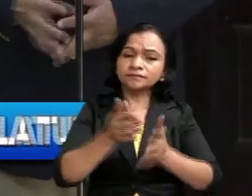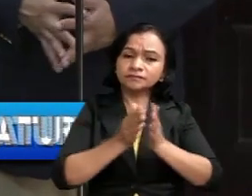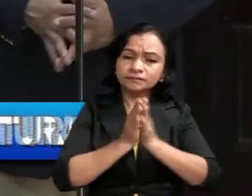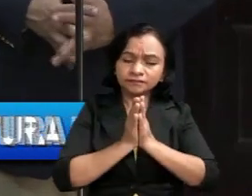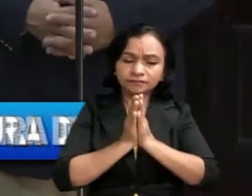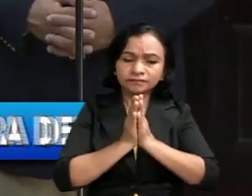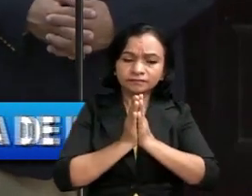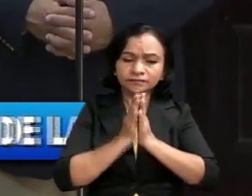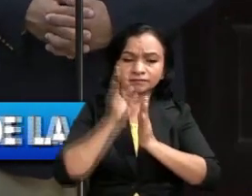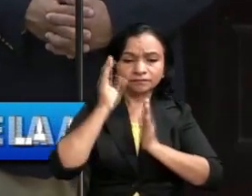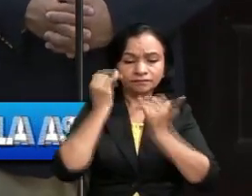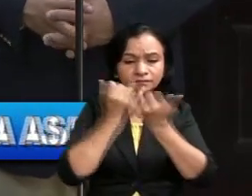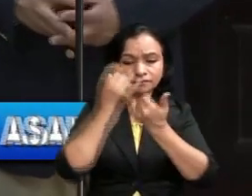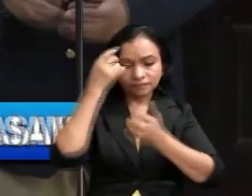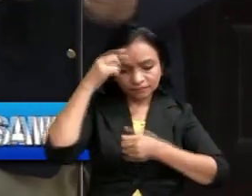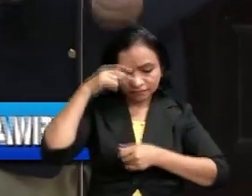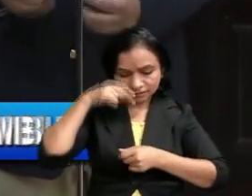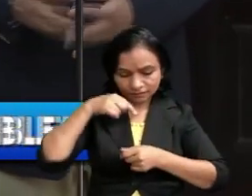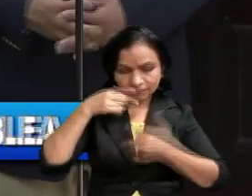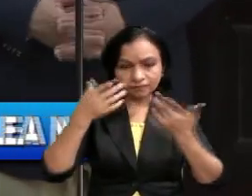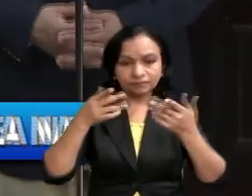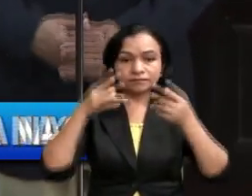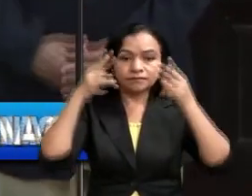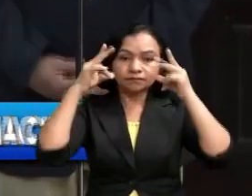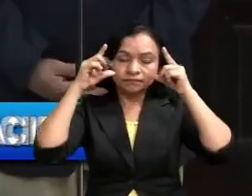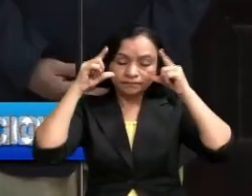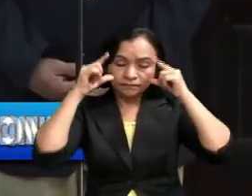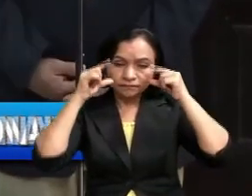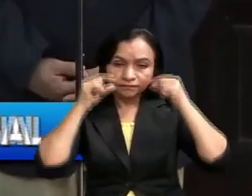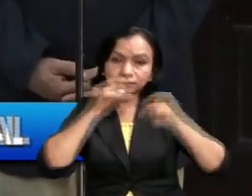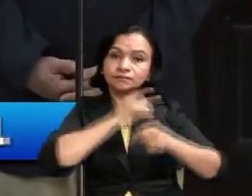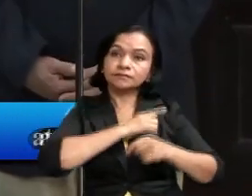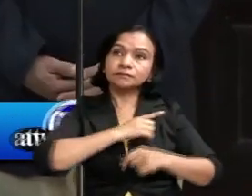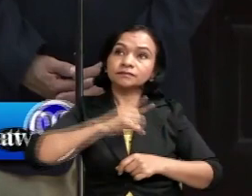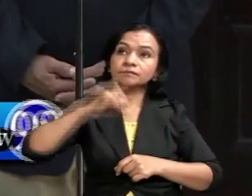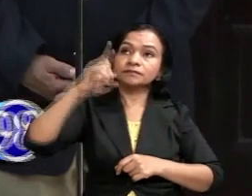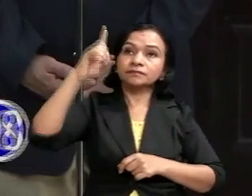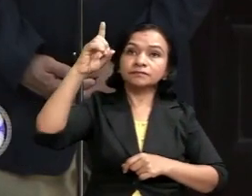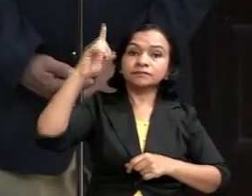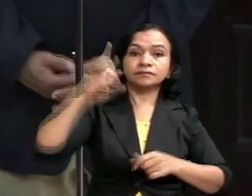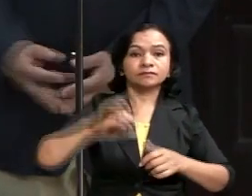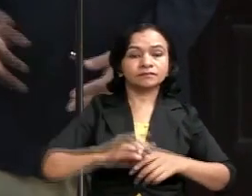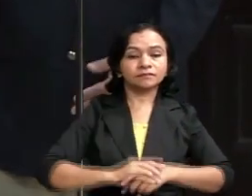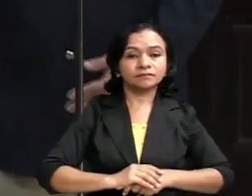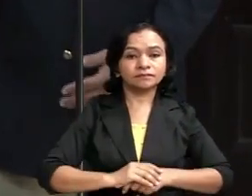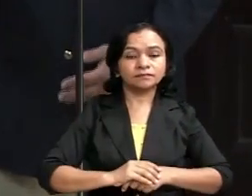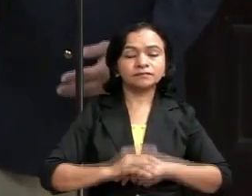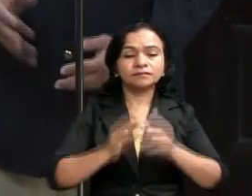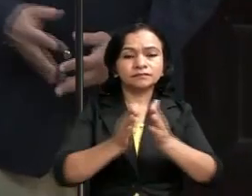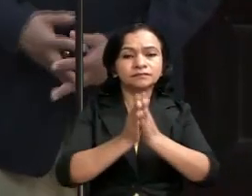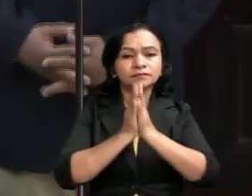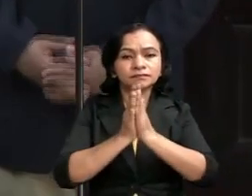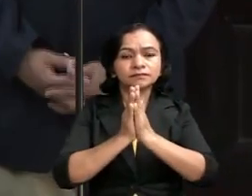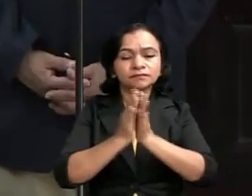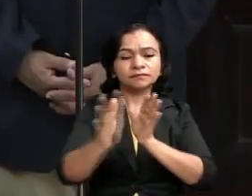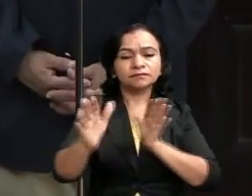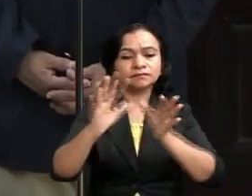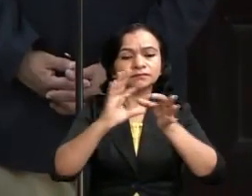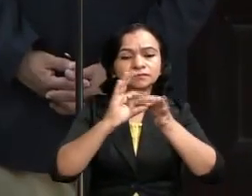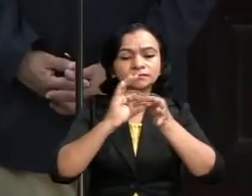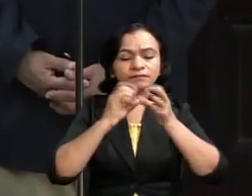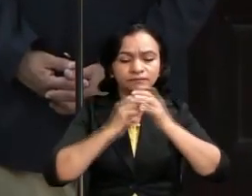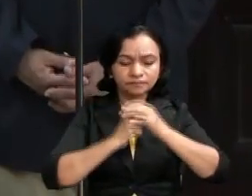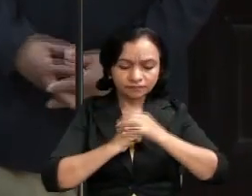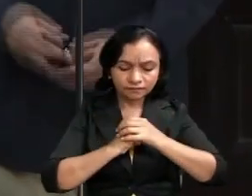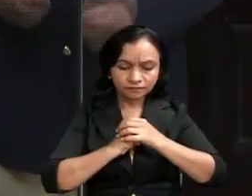su rostro. And close your eyes before God. Cierre sus ojos delante de Dios. And please pray with me. Y por favor ore junto conmigo. If you